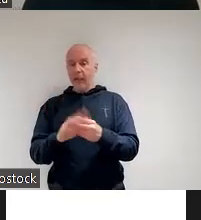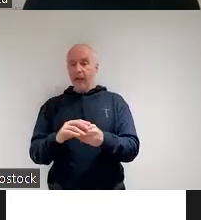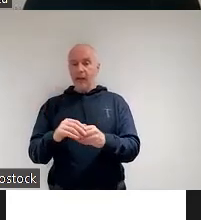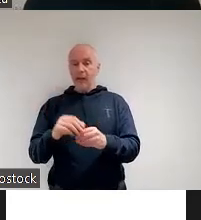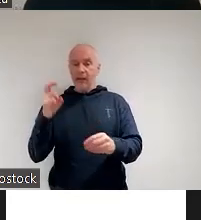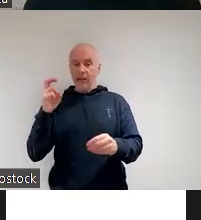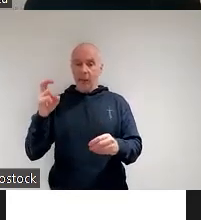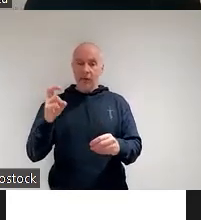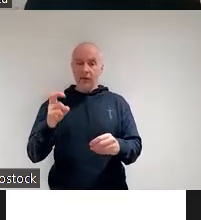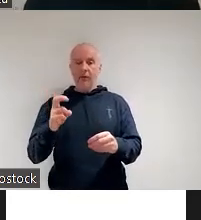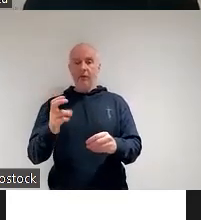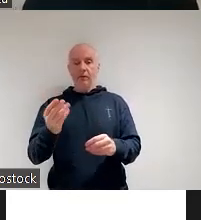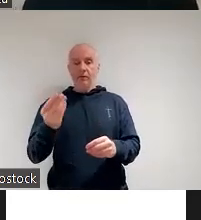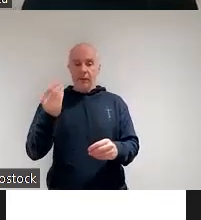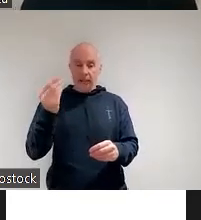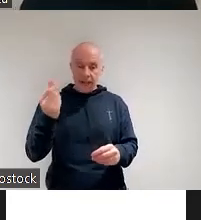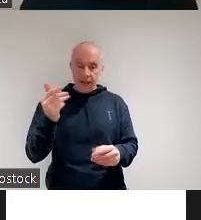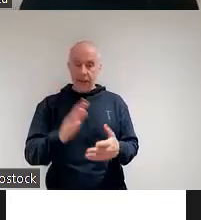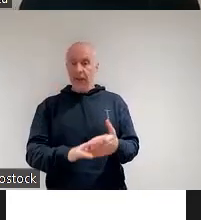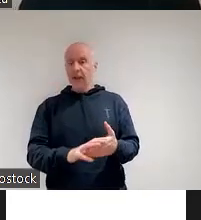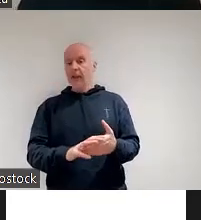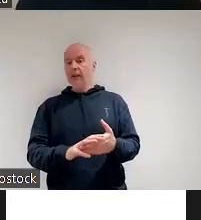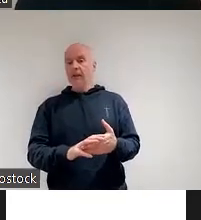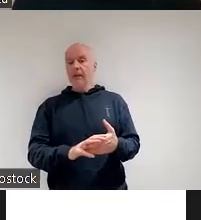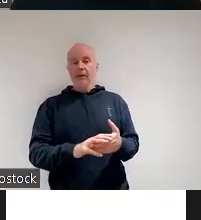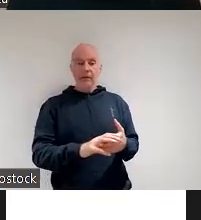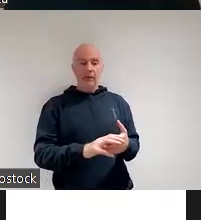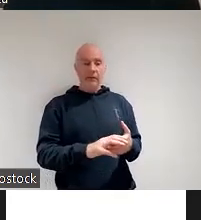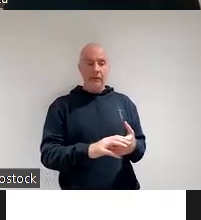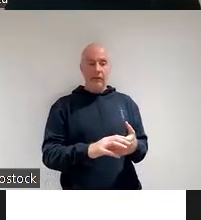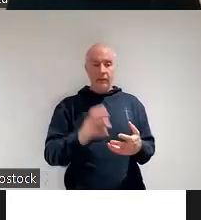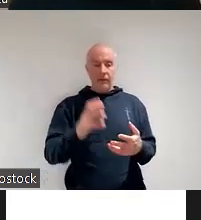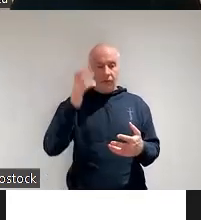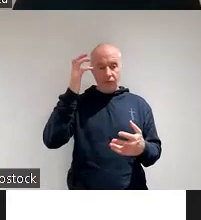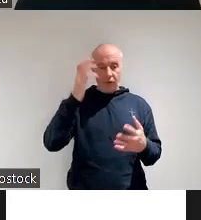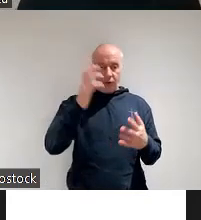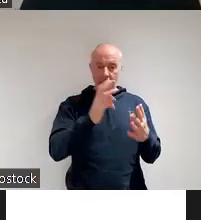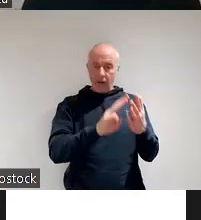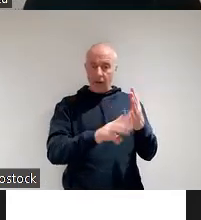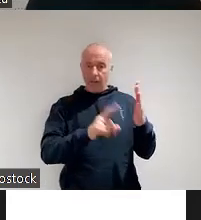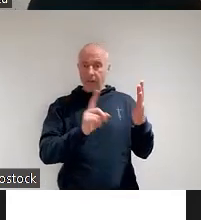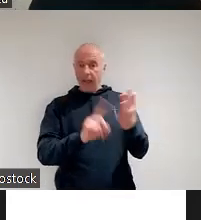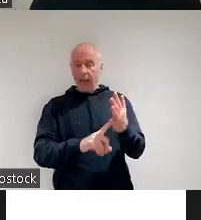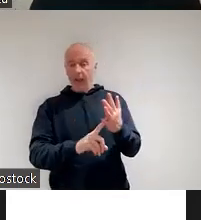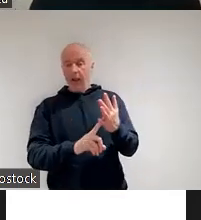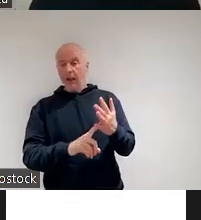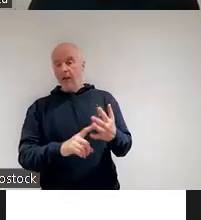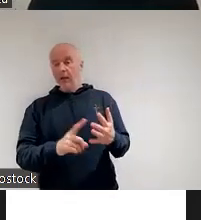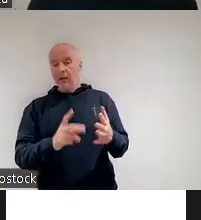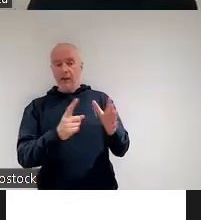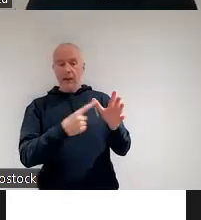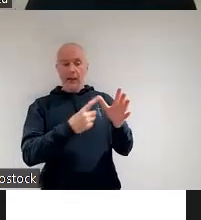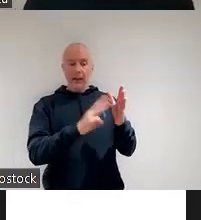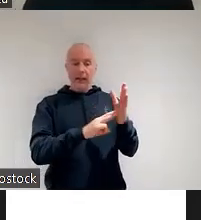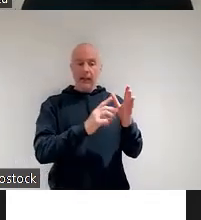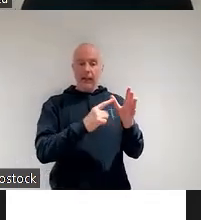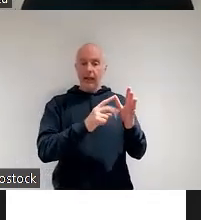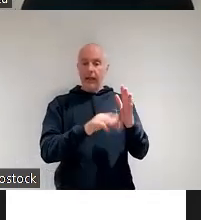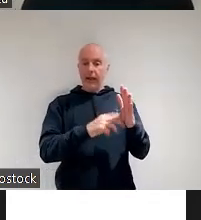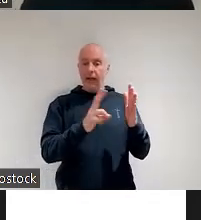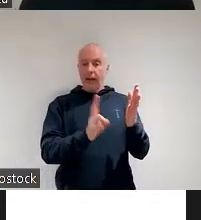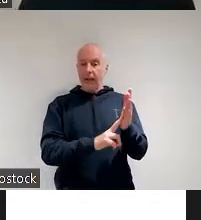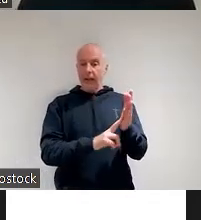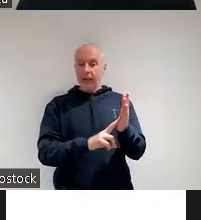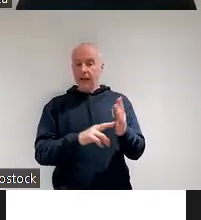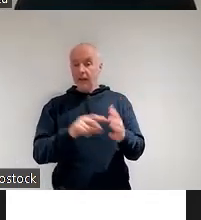taxis, all those Royal Mail vehicles, Amazon vehicles. So this is what we call the fleet, and the fleet needs to be electrified